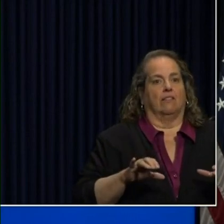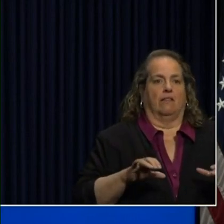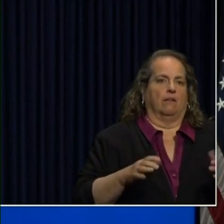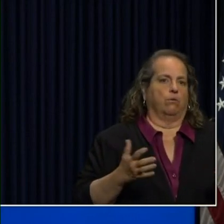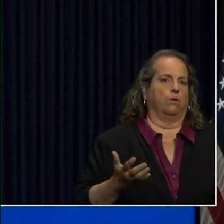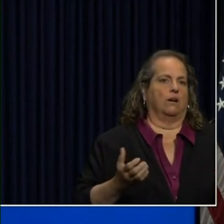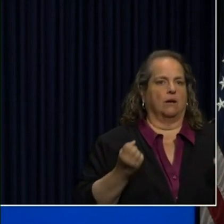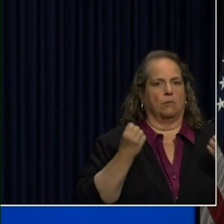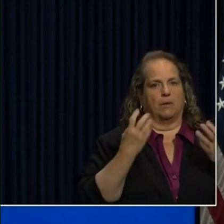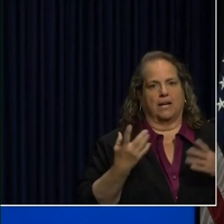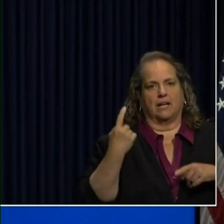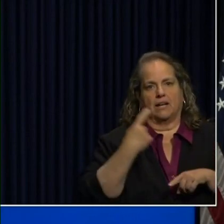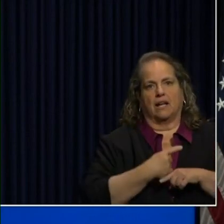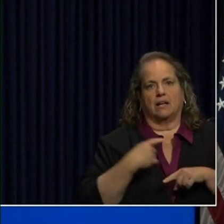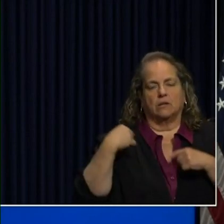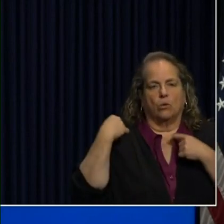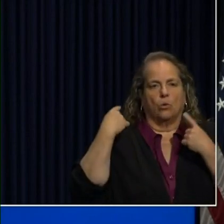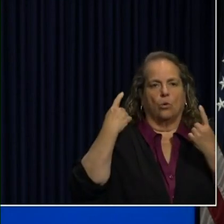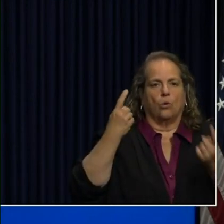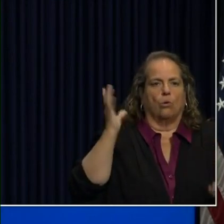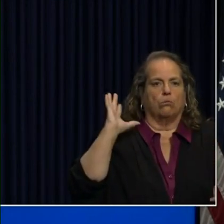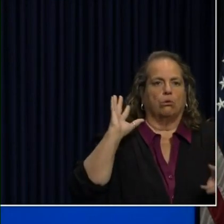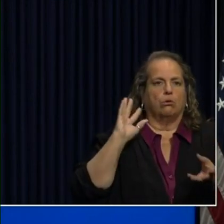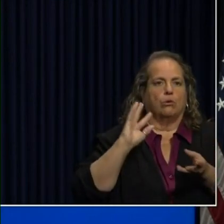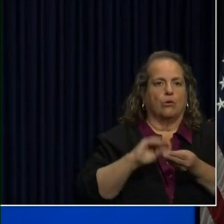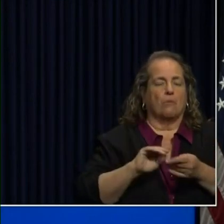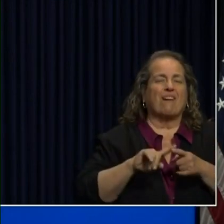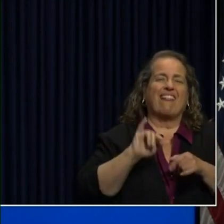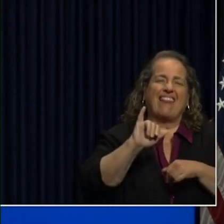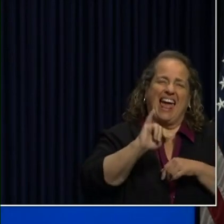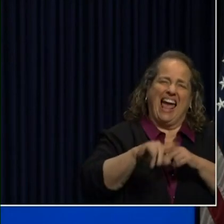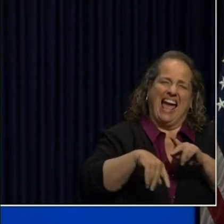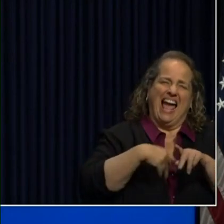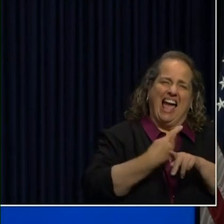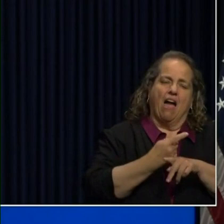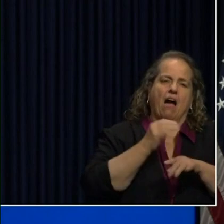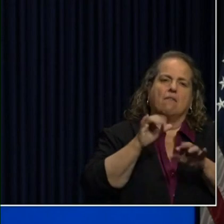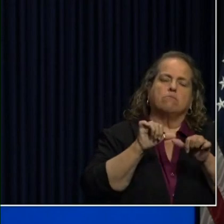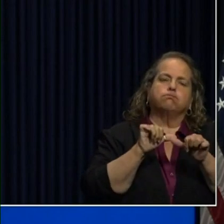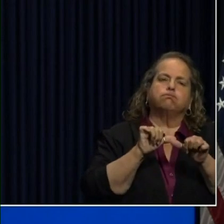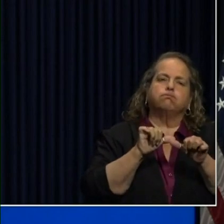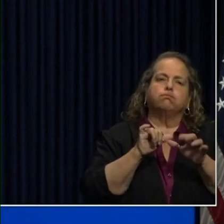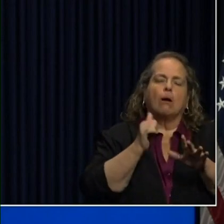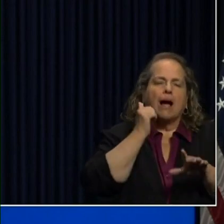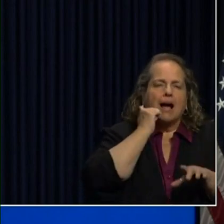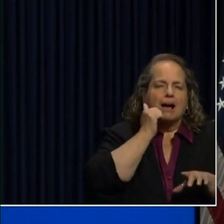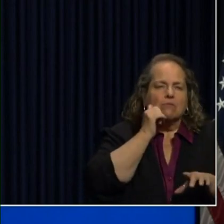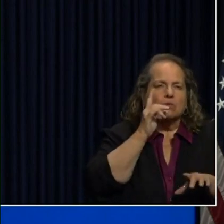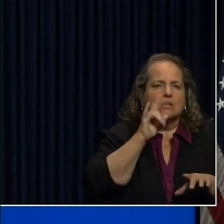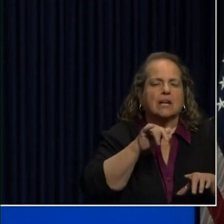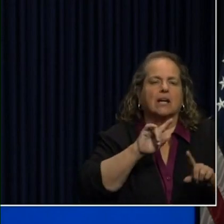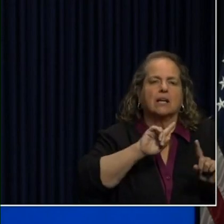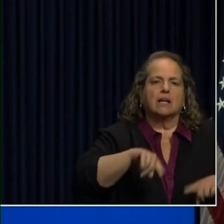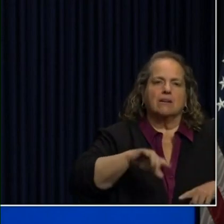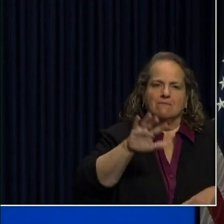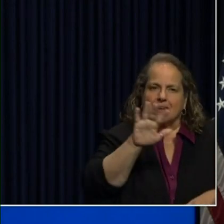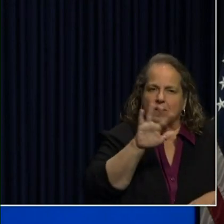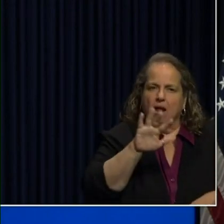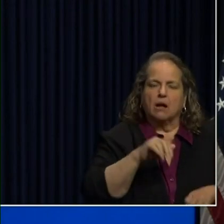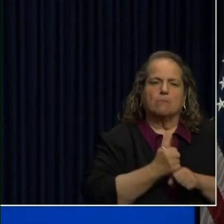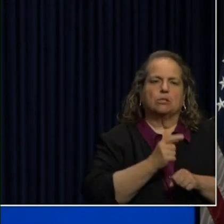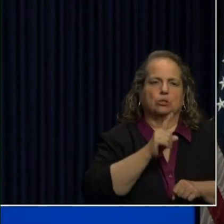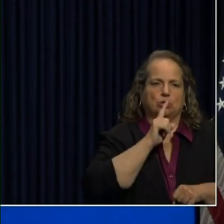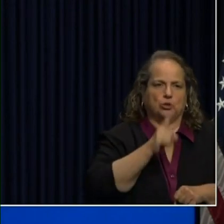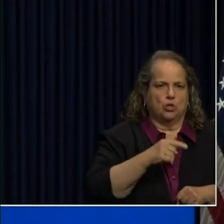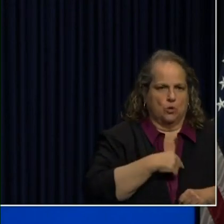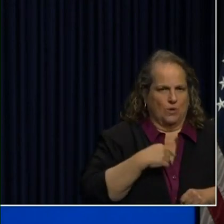so many days, but it's this type of persistence. It's coming together every day at 5. It's making sure that